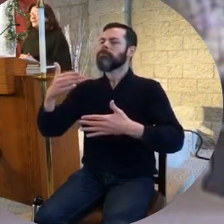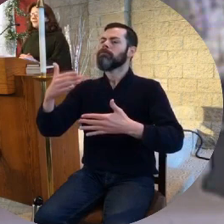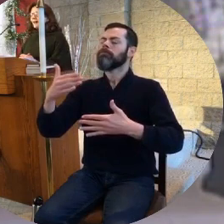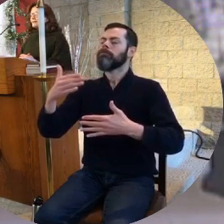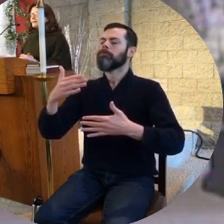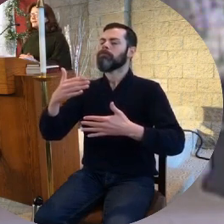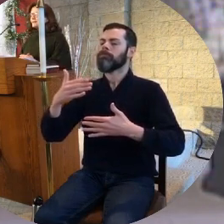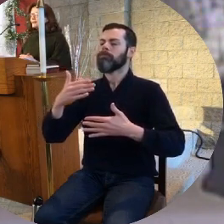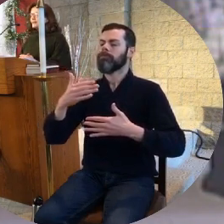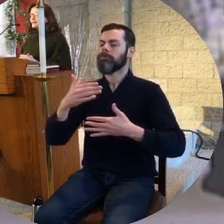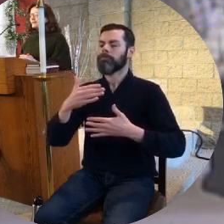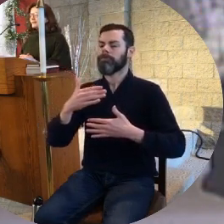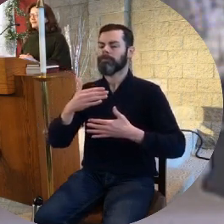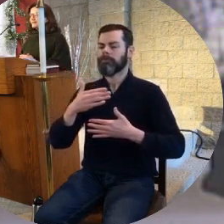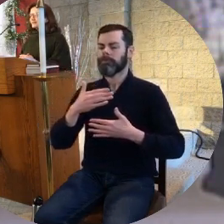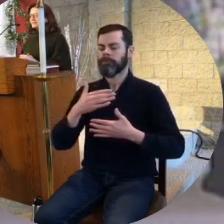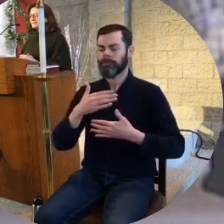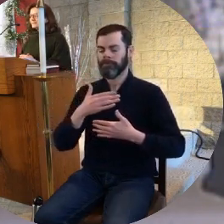and relax into your seat.